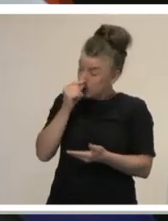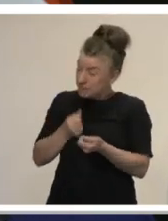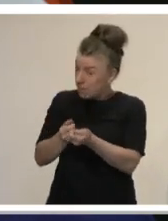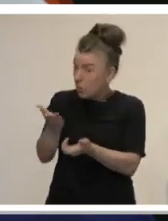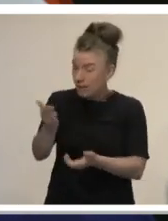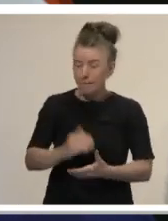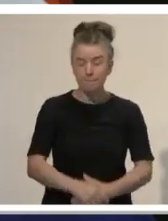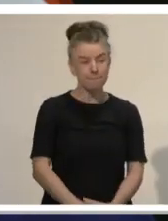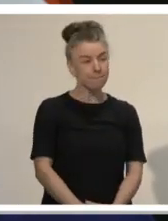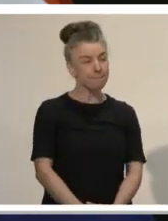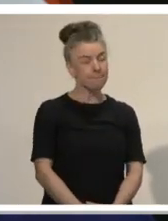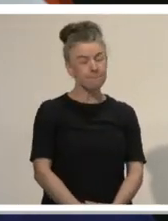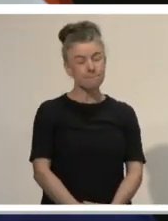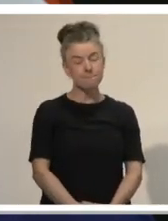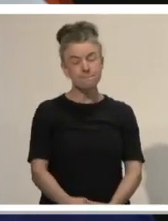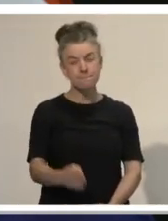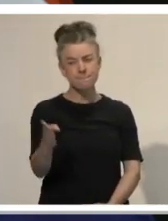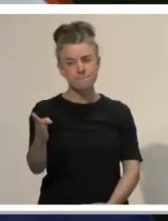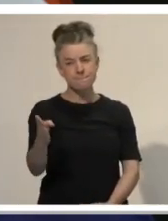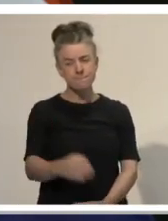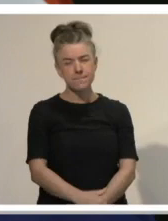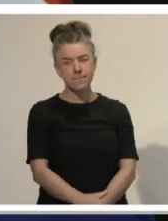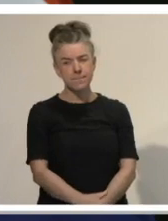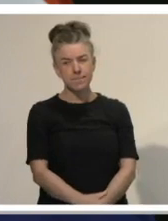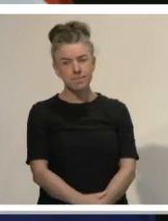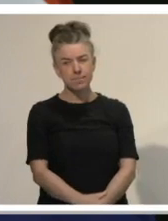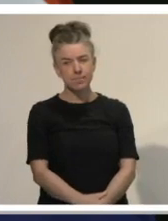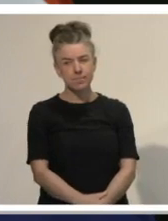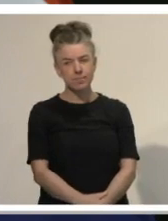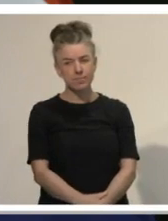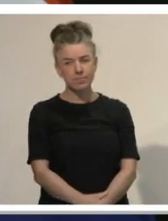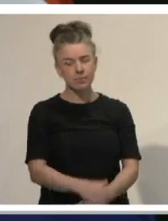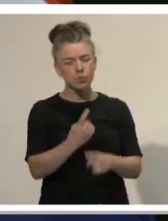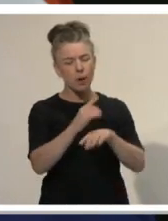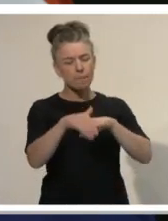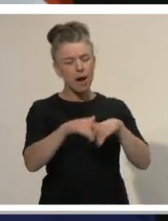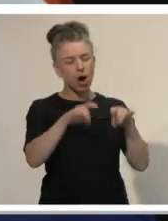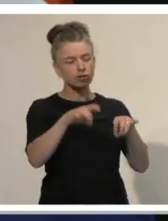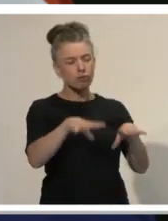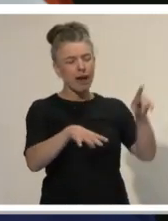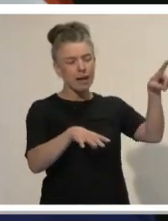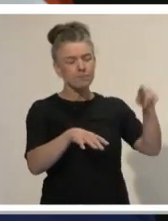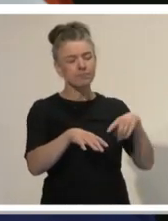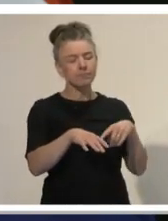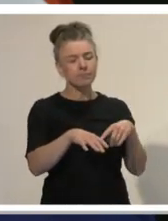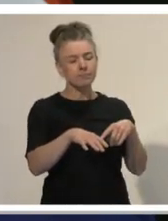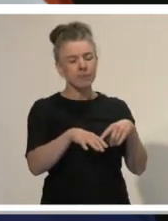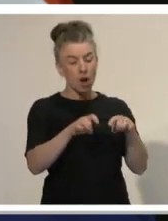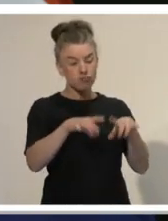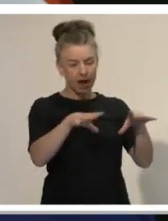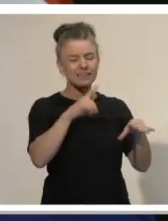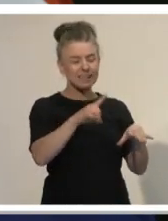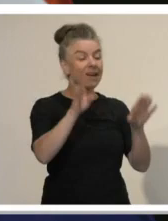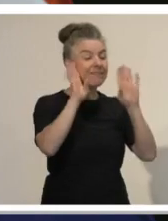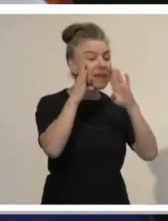Did you look at the Australian model where they're requiring entities like Facebook to share revenue with the media companies?